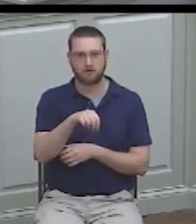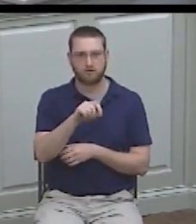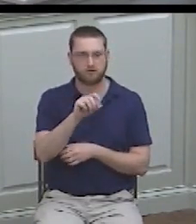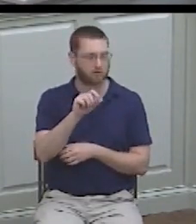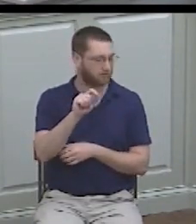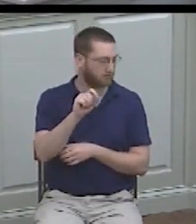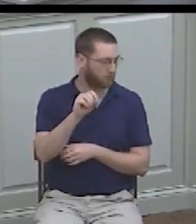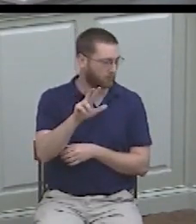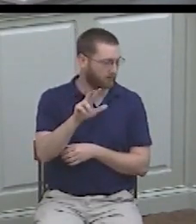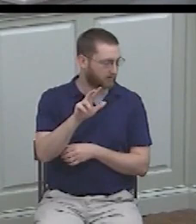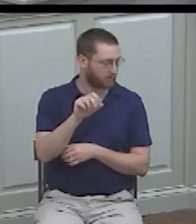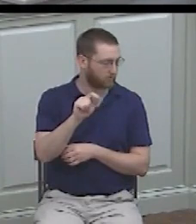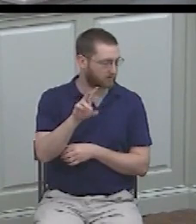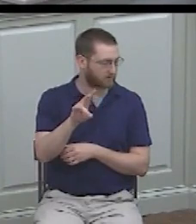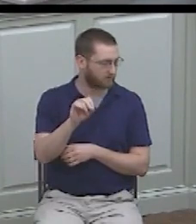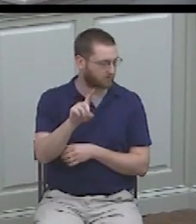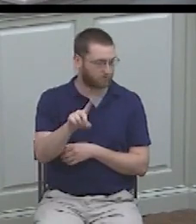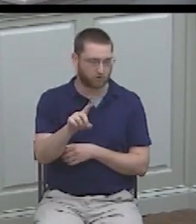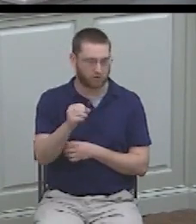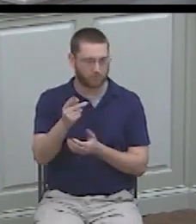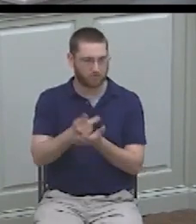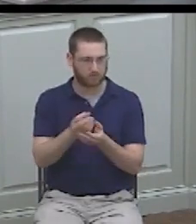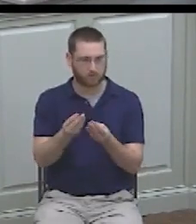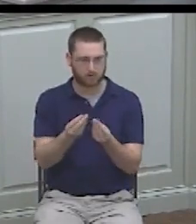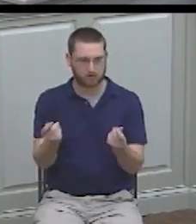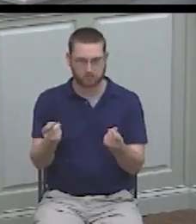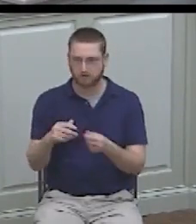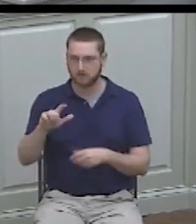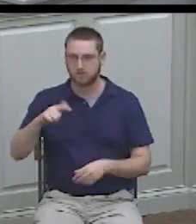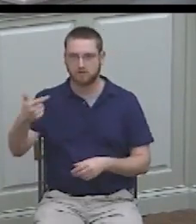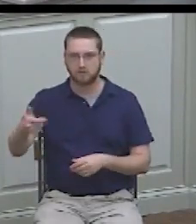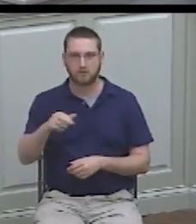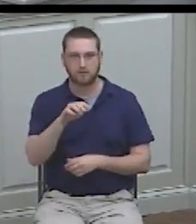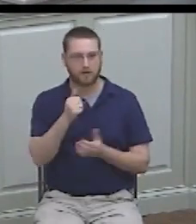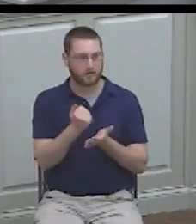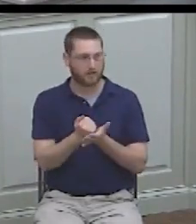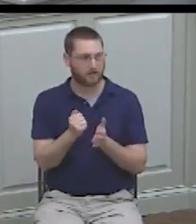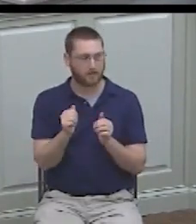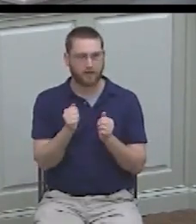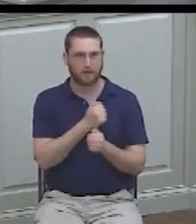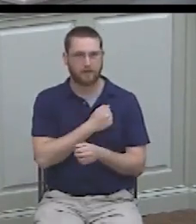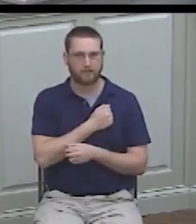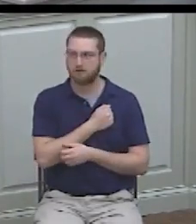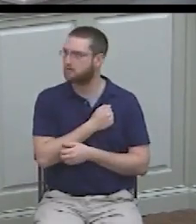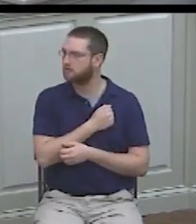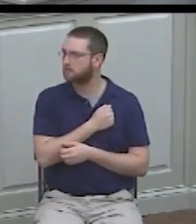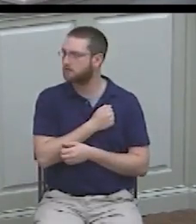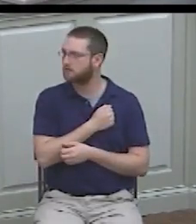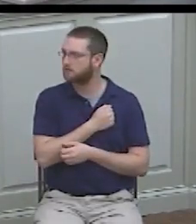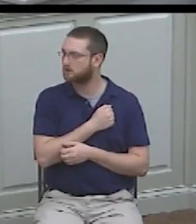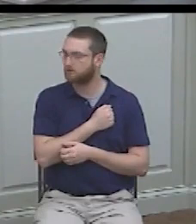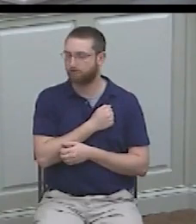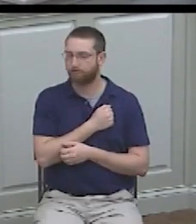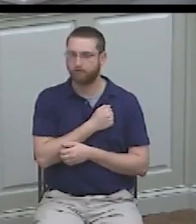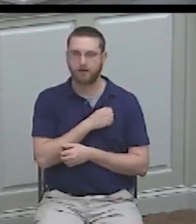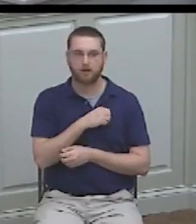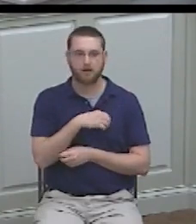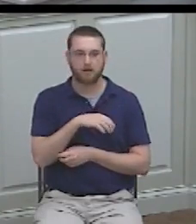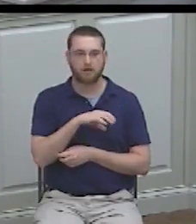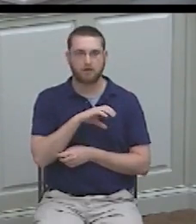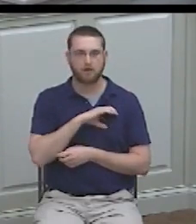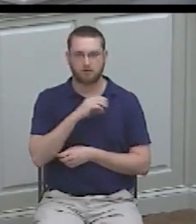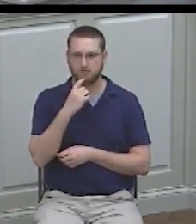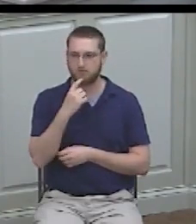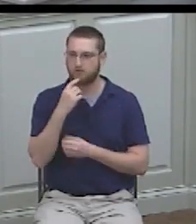2017-03-2701. Thanks, Commissioner Terry. Is there a second? Second. Thanks, Commissioner Atkins. Any discussion? Just thanks to